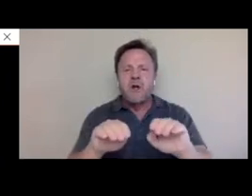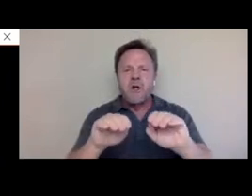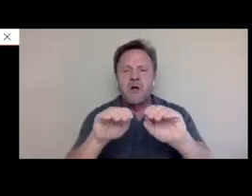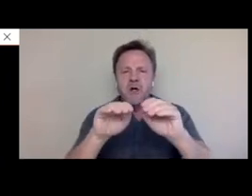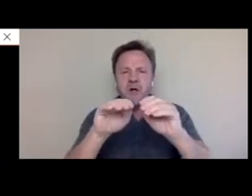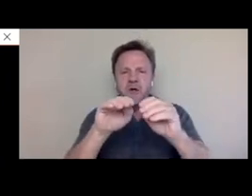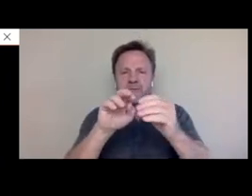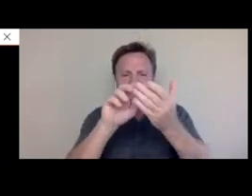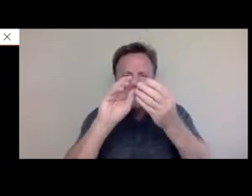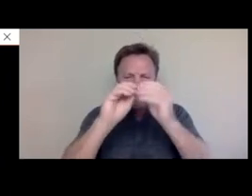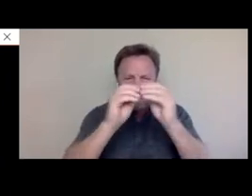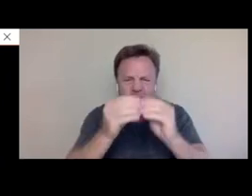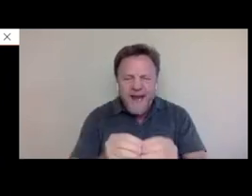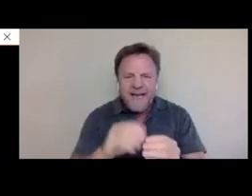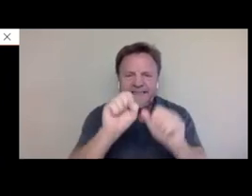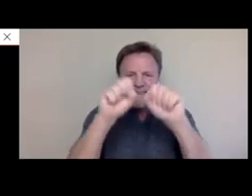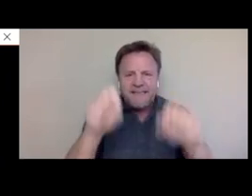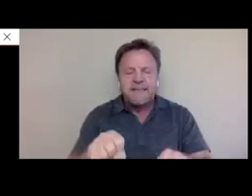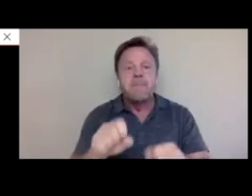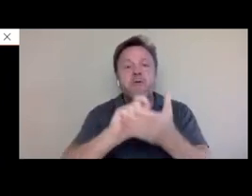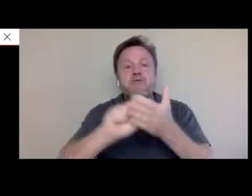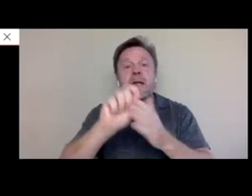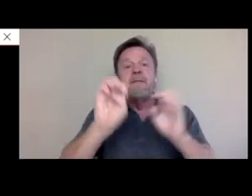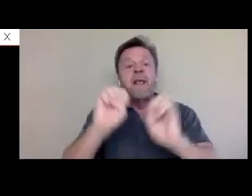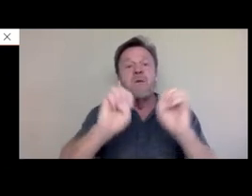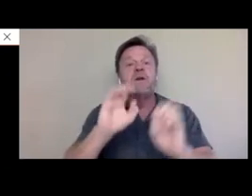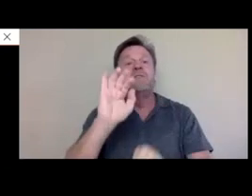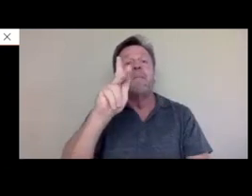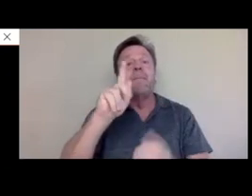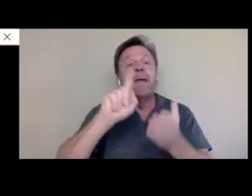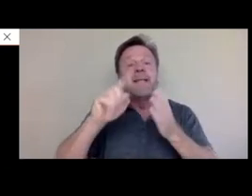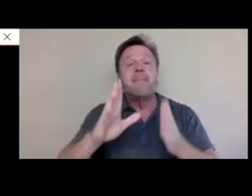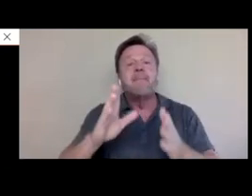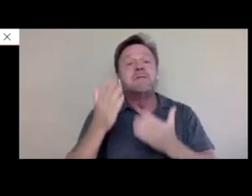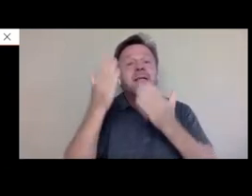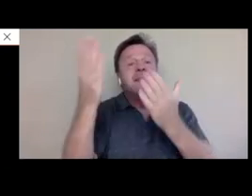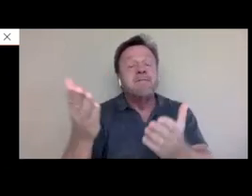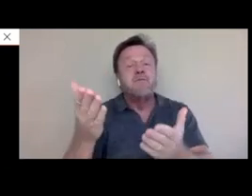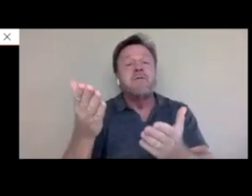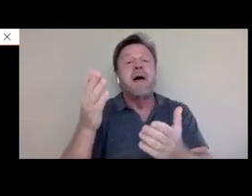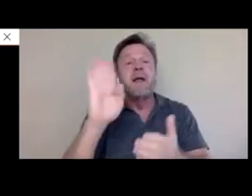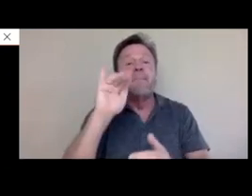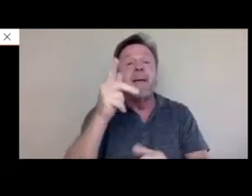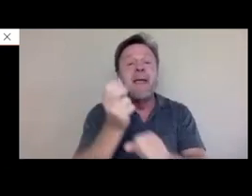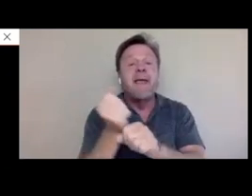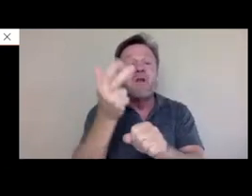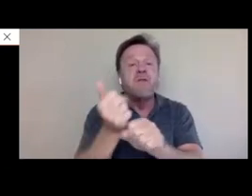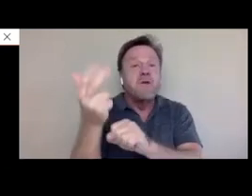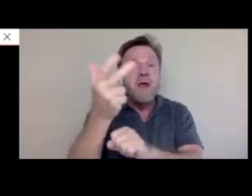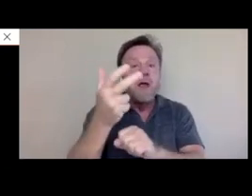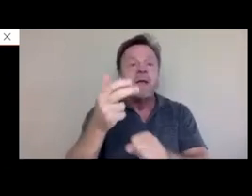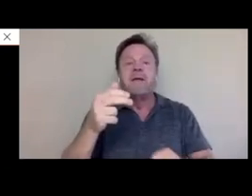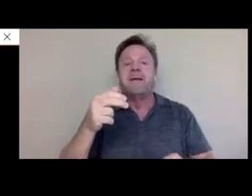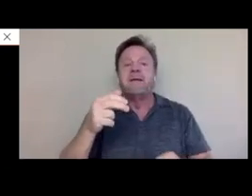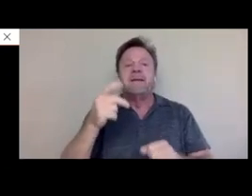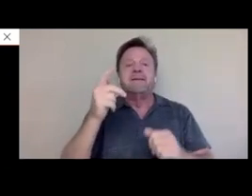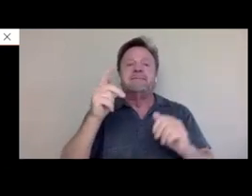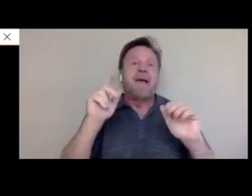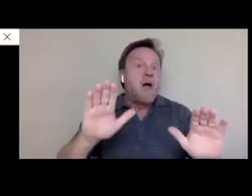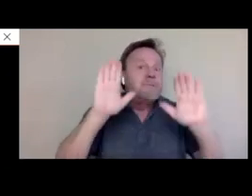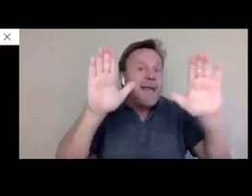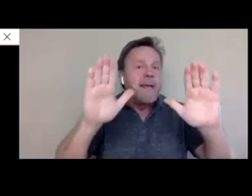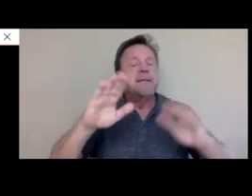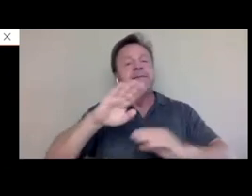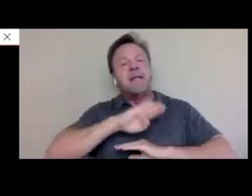written evaluation the bank examiners provide a bank every 3 years. The ratings are outstanding, satisfactory, needs